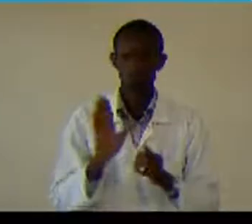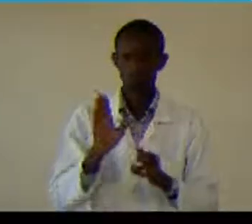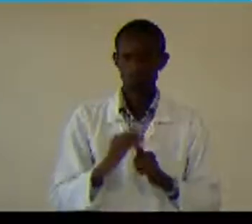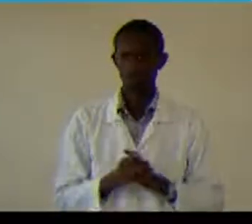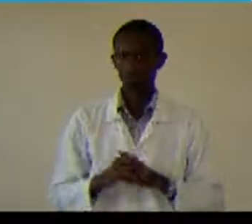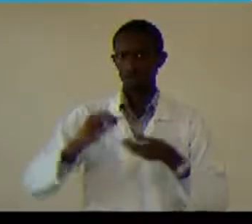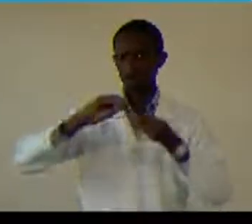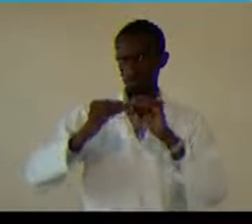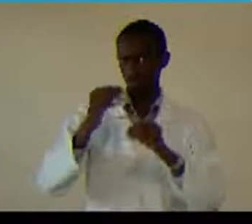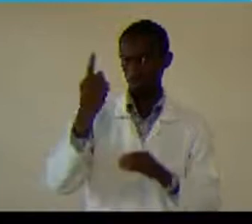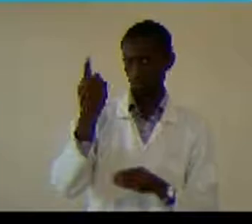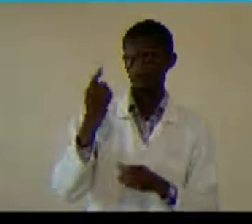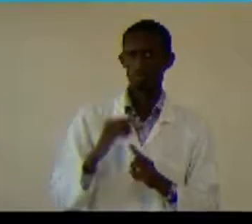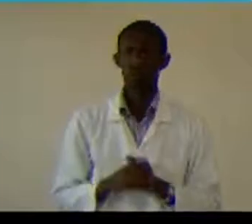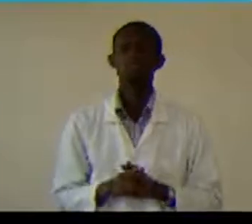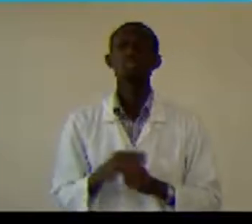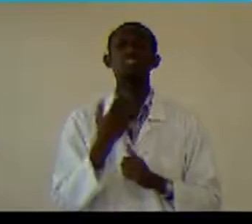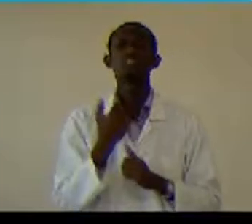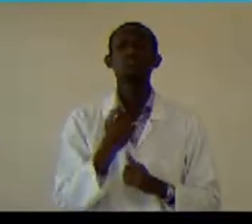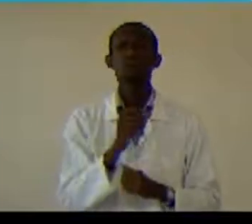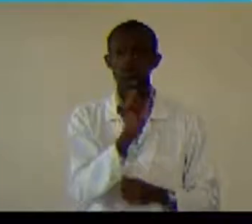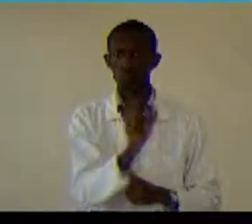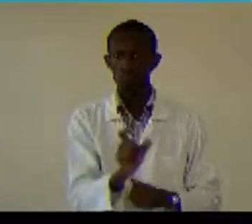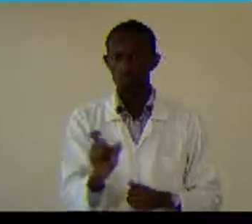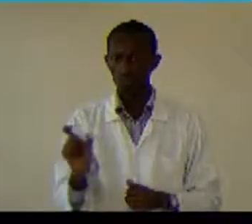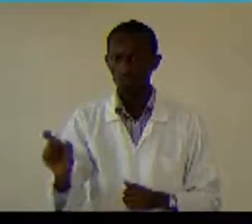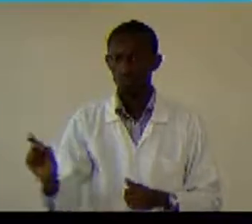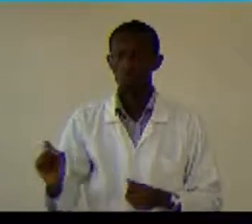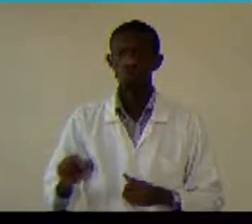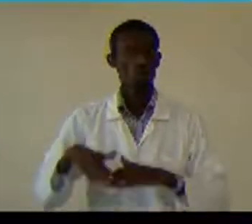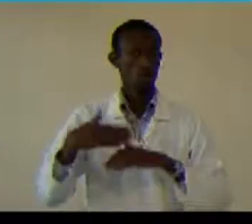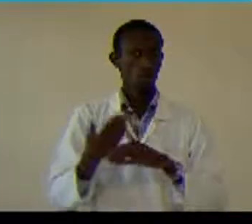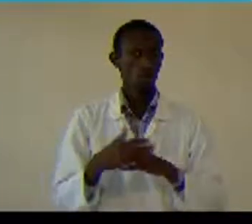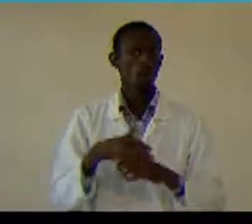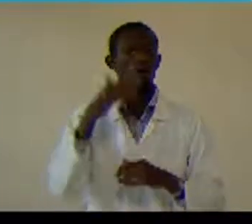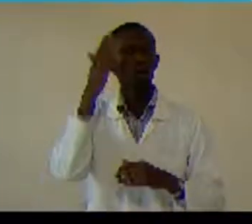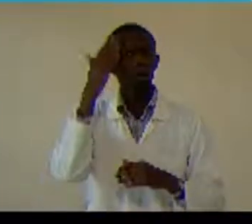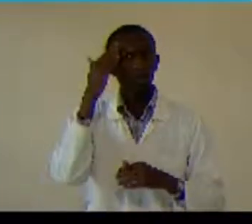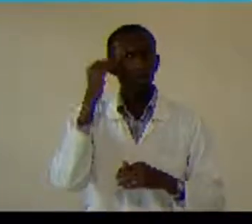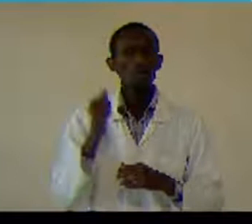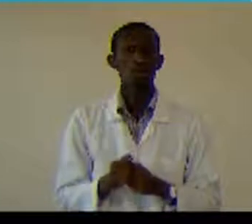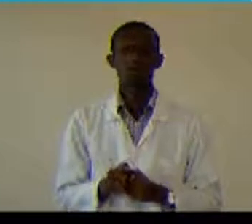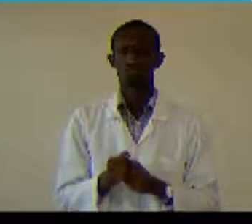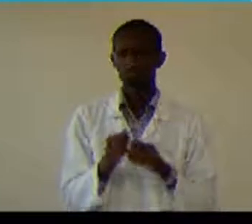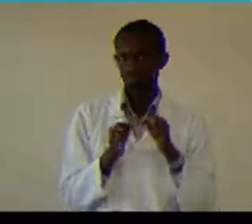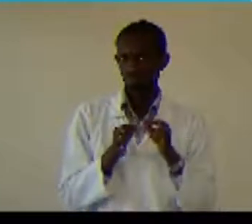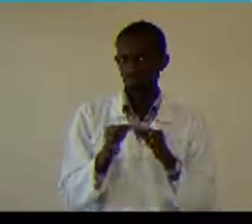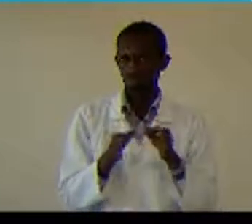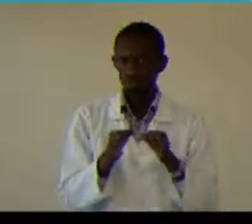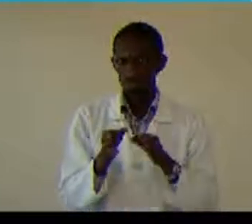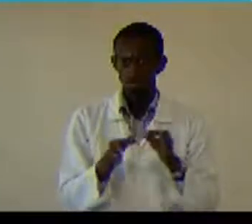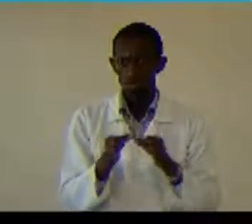1, I want every one of you to be able to define specific latent heat of